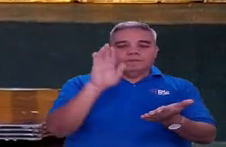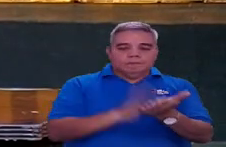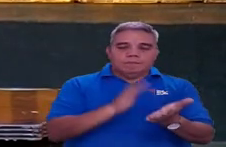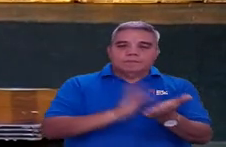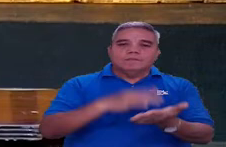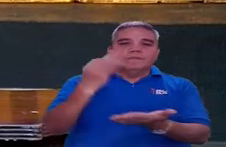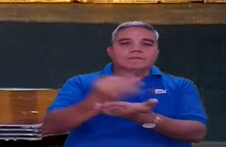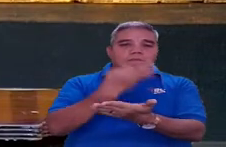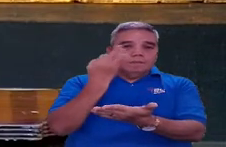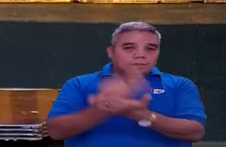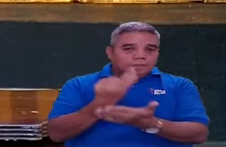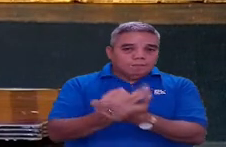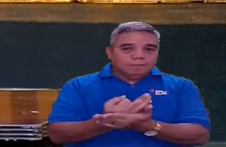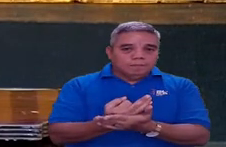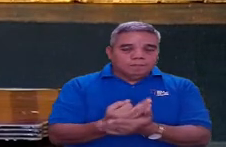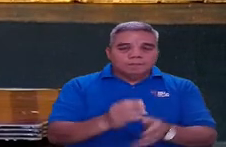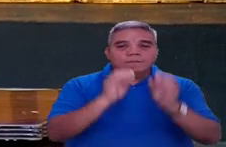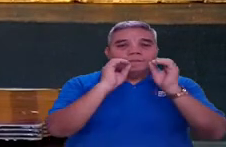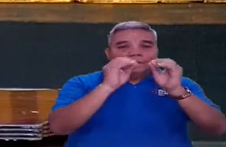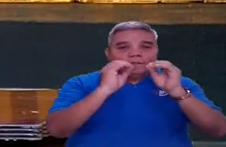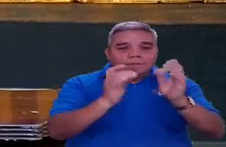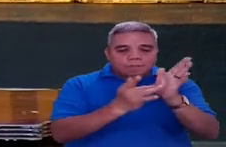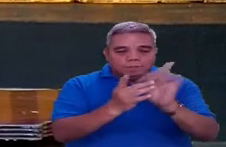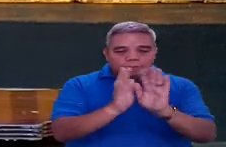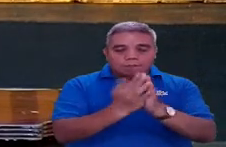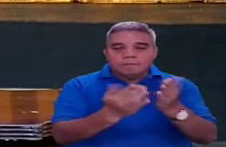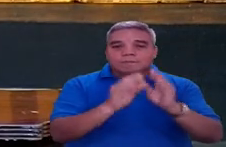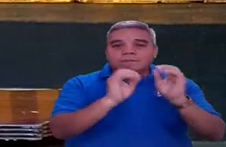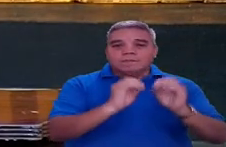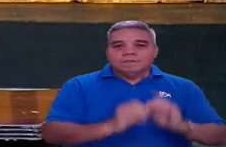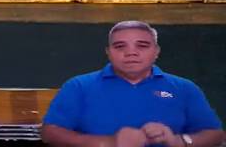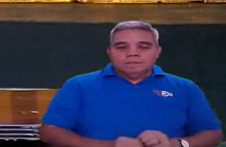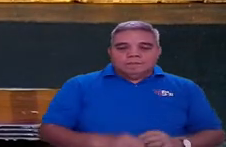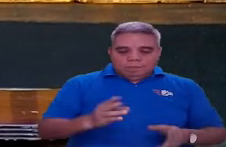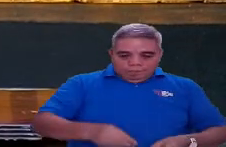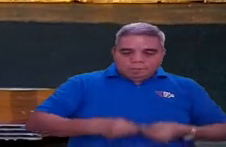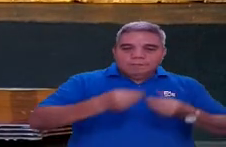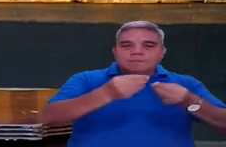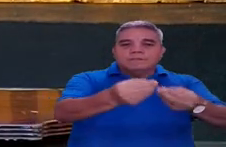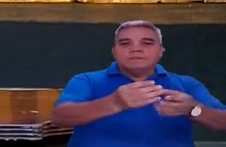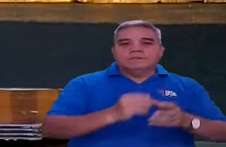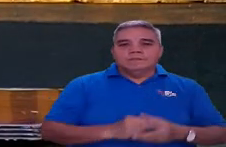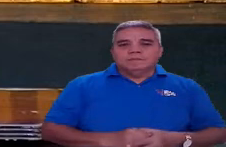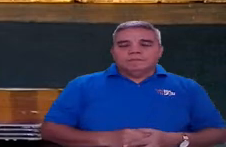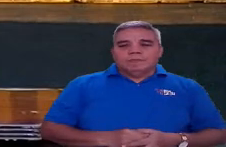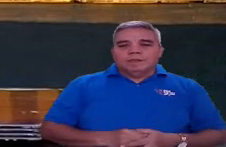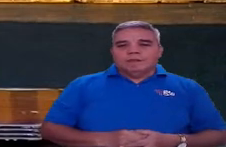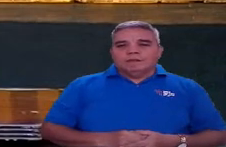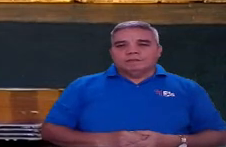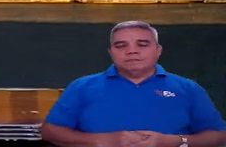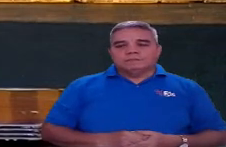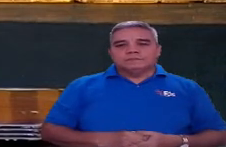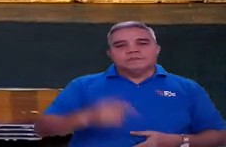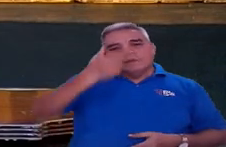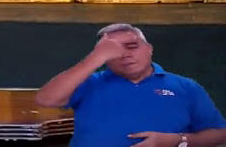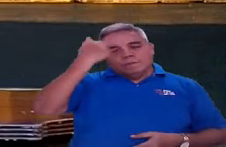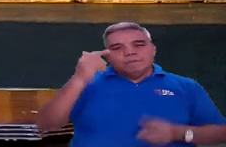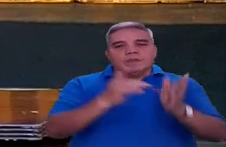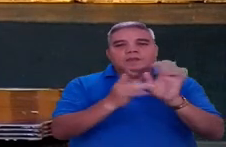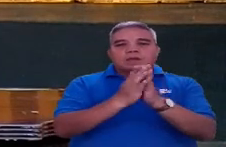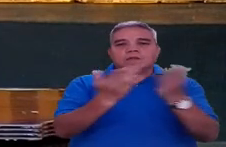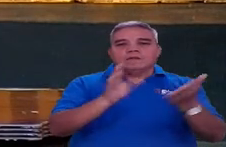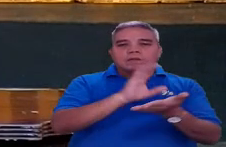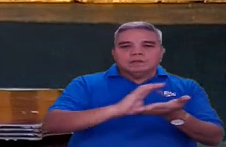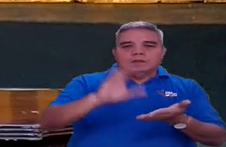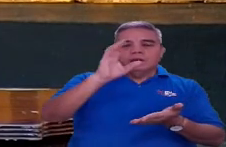offering. Nagtuturo ako sa Bible school. Nagbibigay din ako sa Bible school. Because our Bible